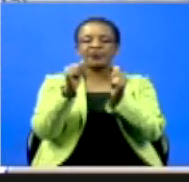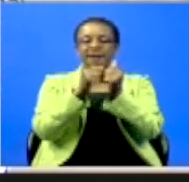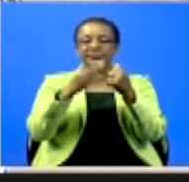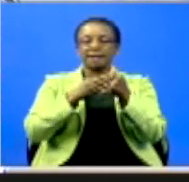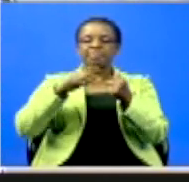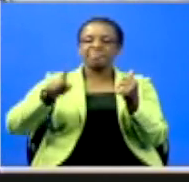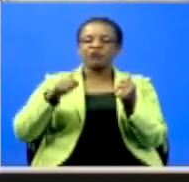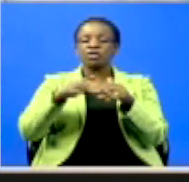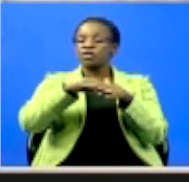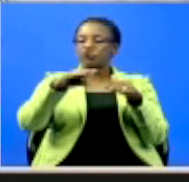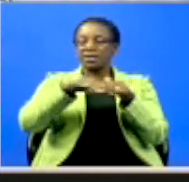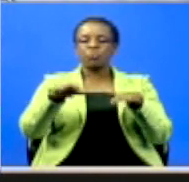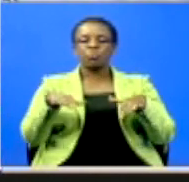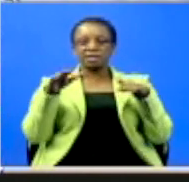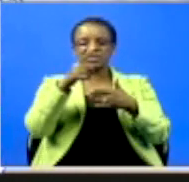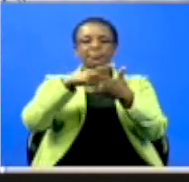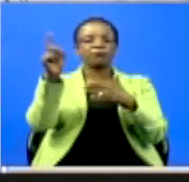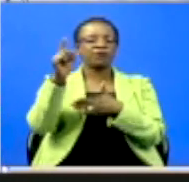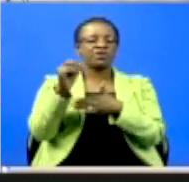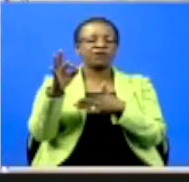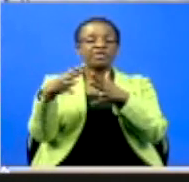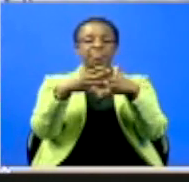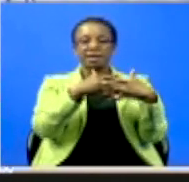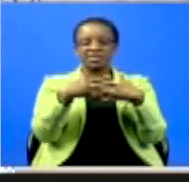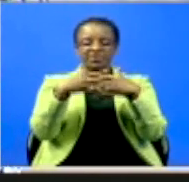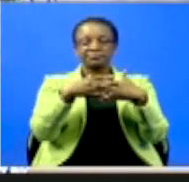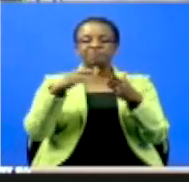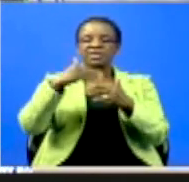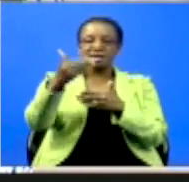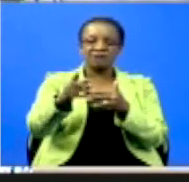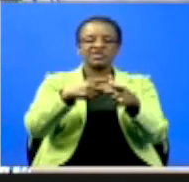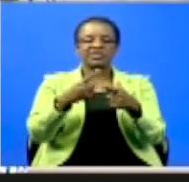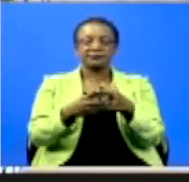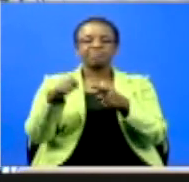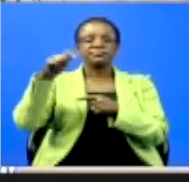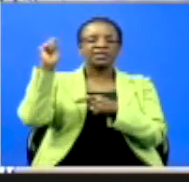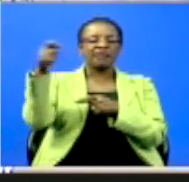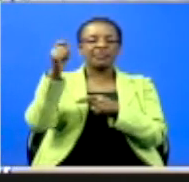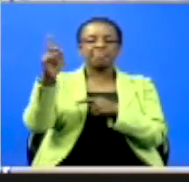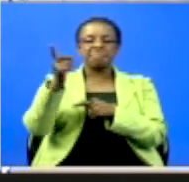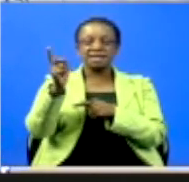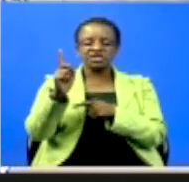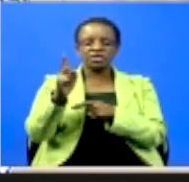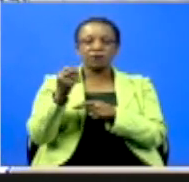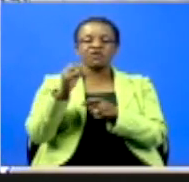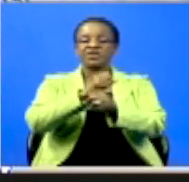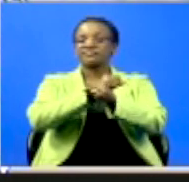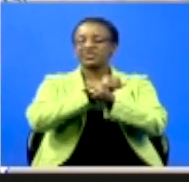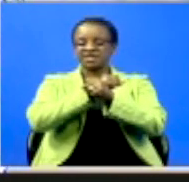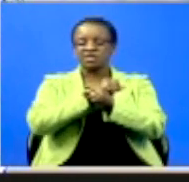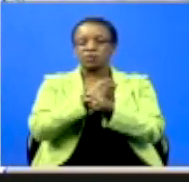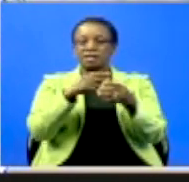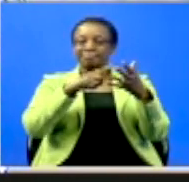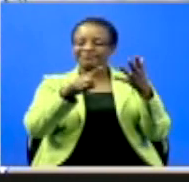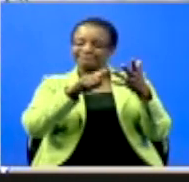still awaiting approval of the U.S. Congress, after which the Kenyan Ministry of Defense is to receive an itemized document